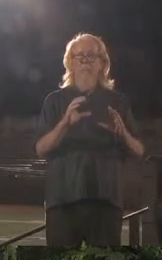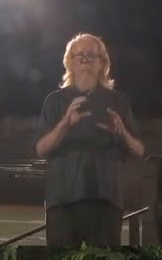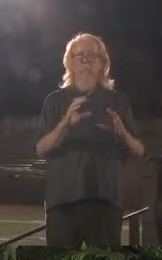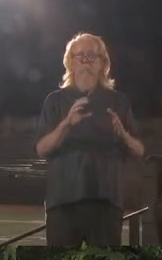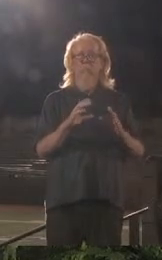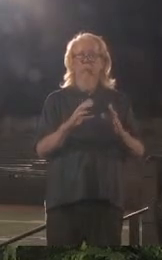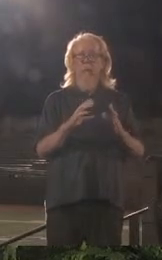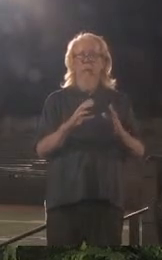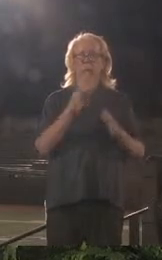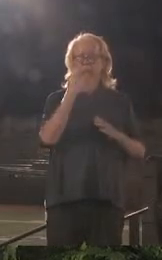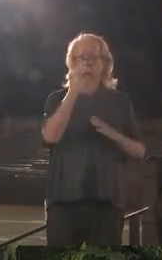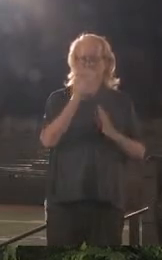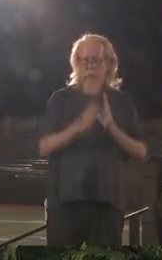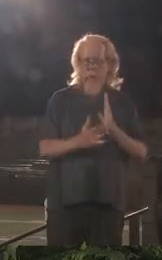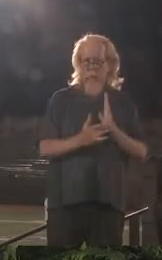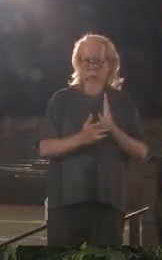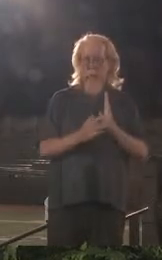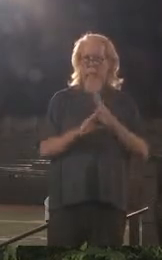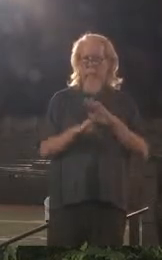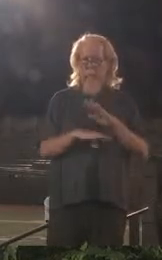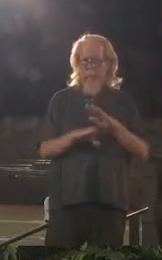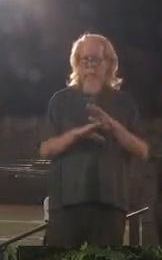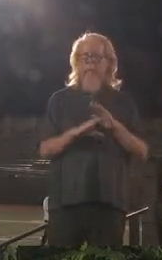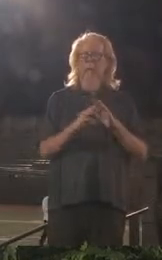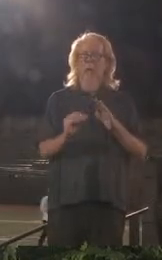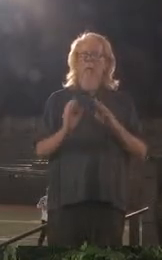Fundamentals and will be attending St. Philip's College.